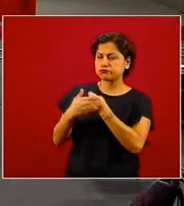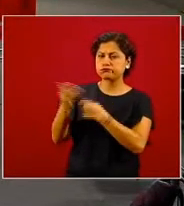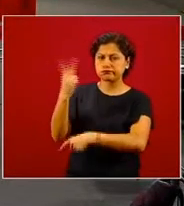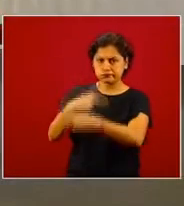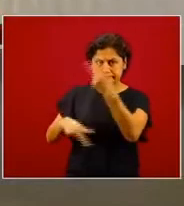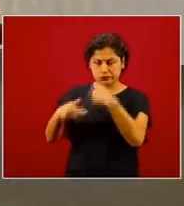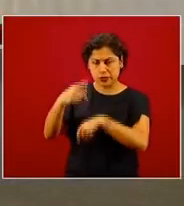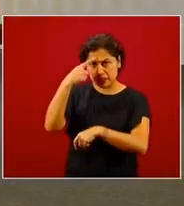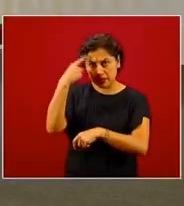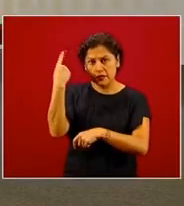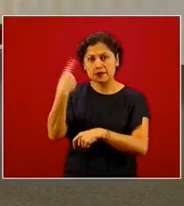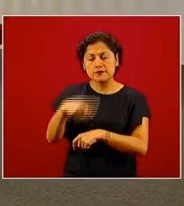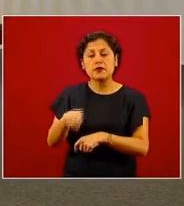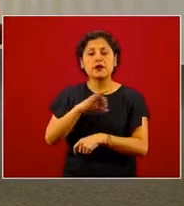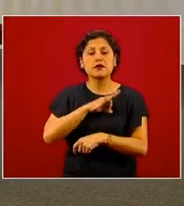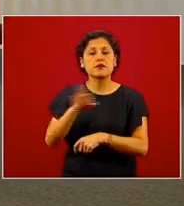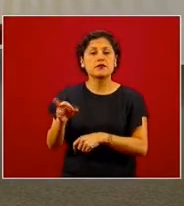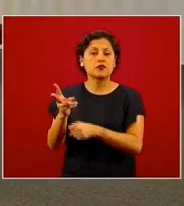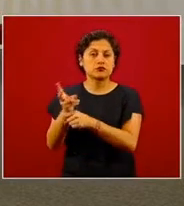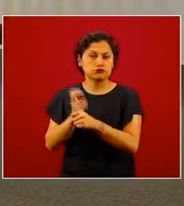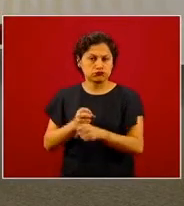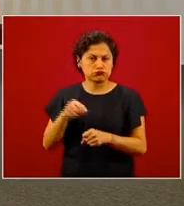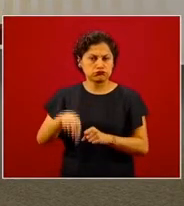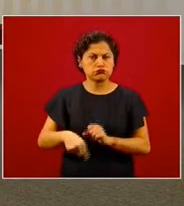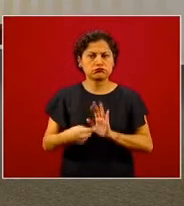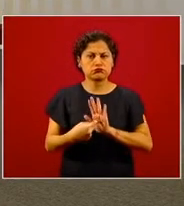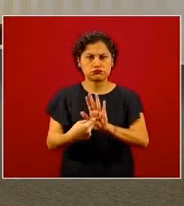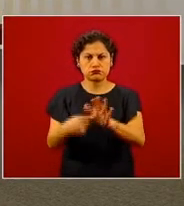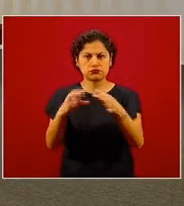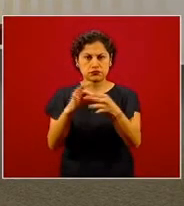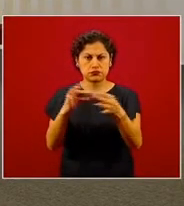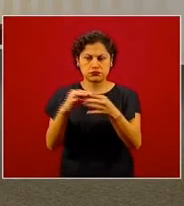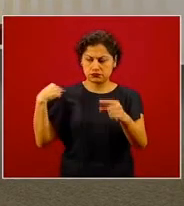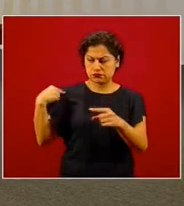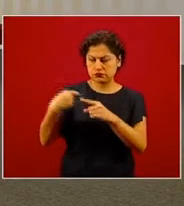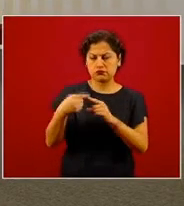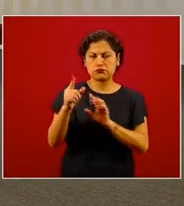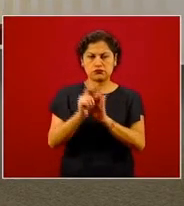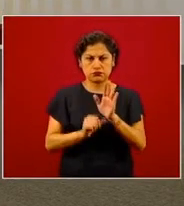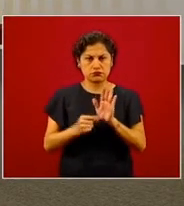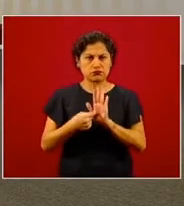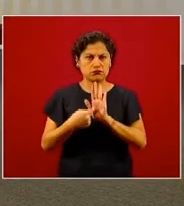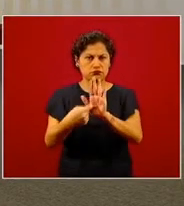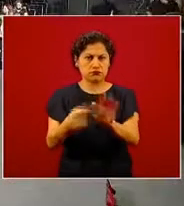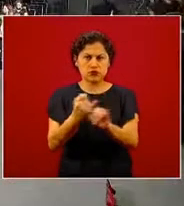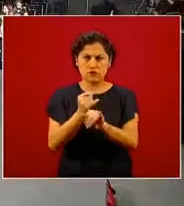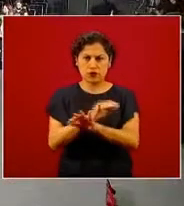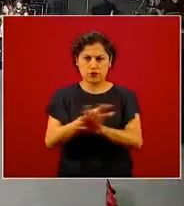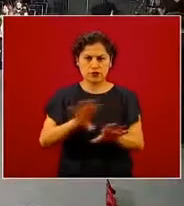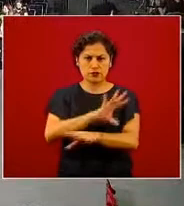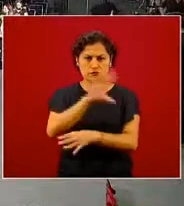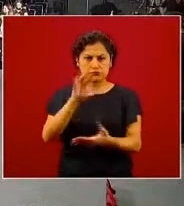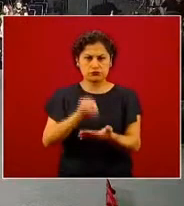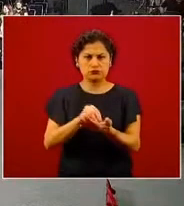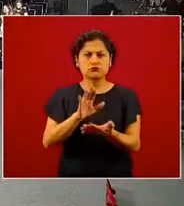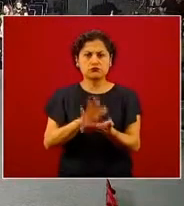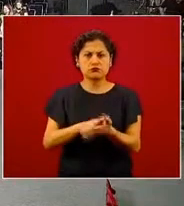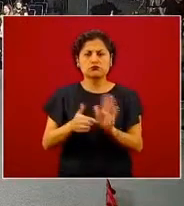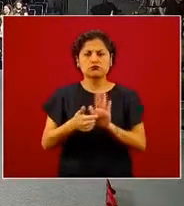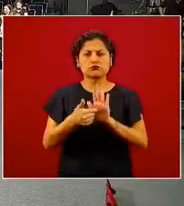press conference or present a report on their findings, and we could share it with you.